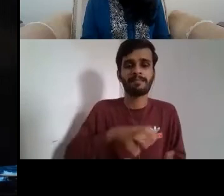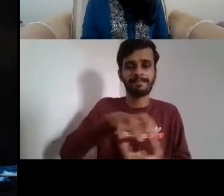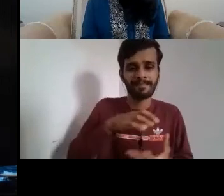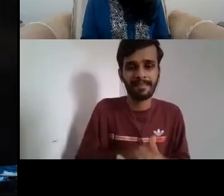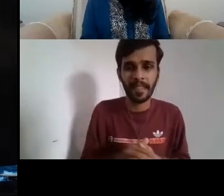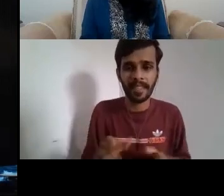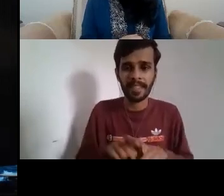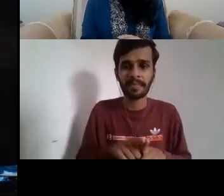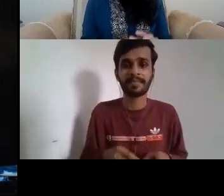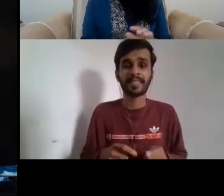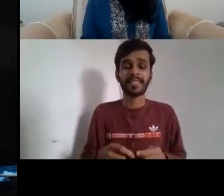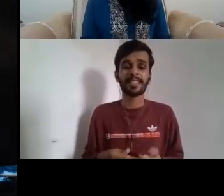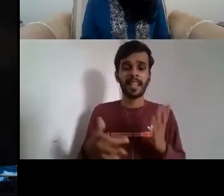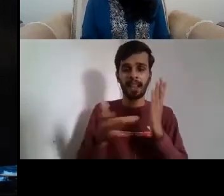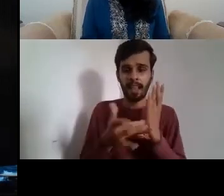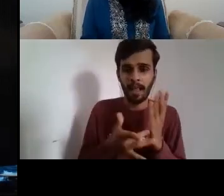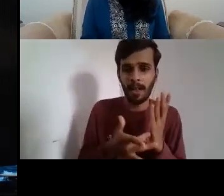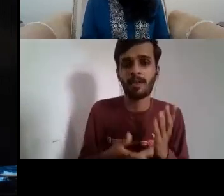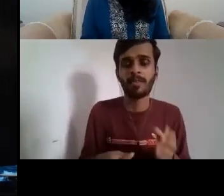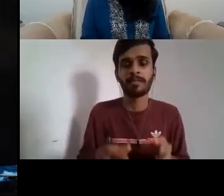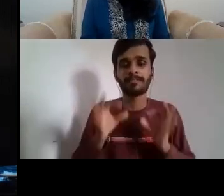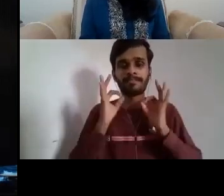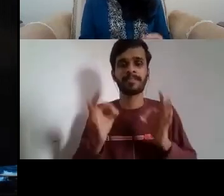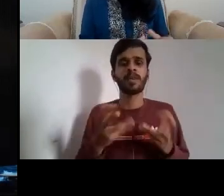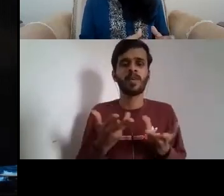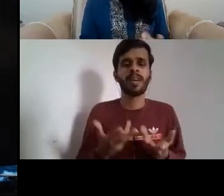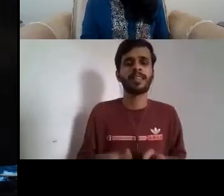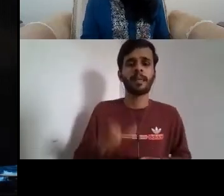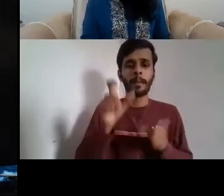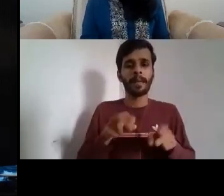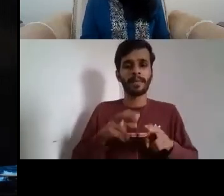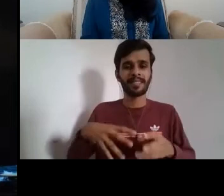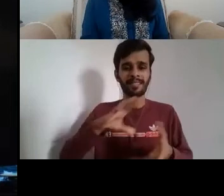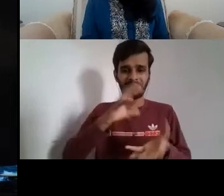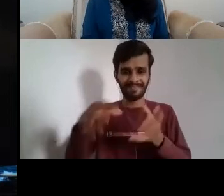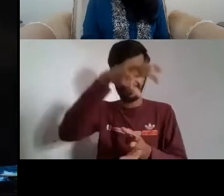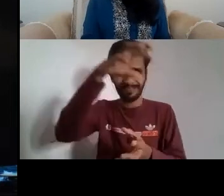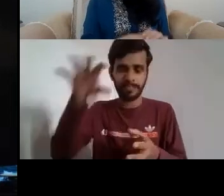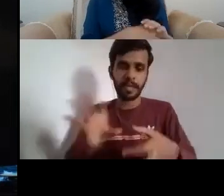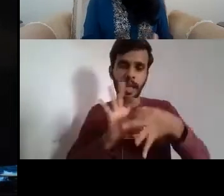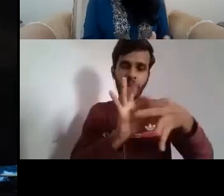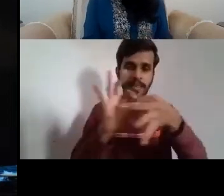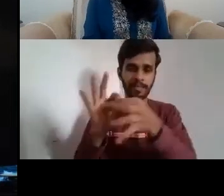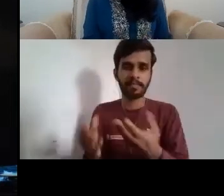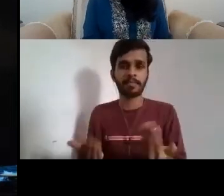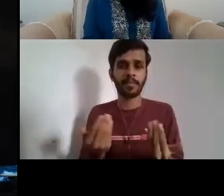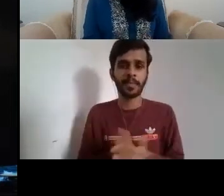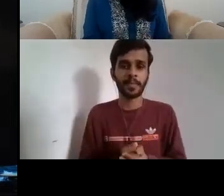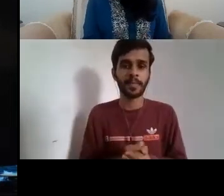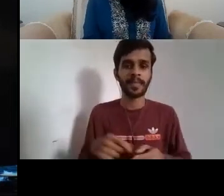enabled the world to collaborate remotely. During the pandemic, we have seen an explosion of